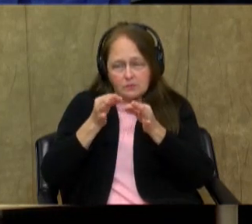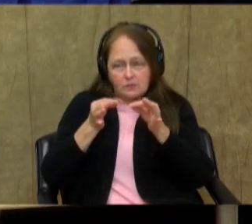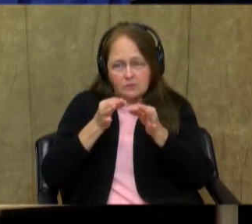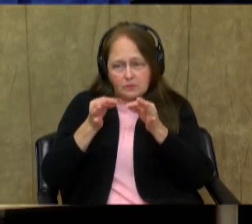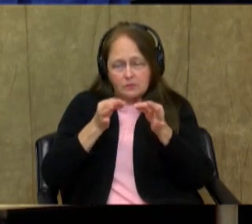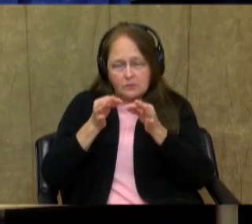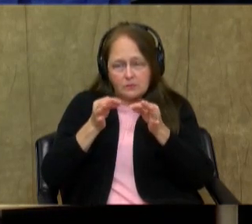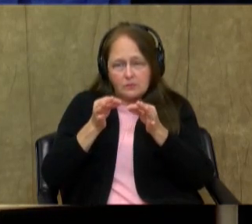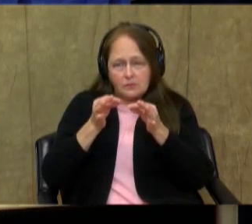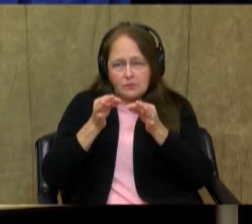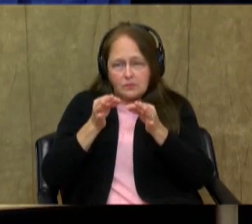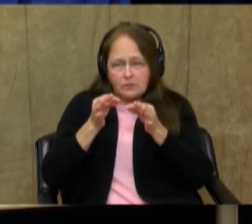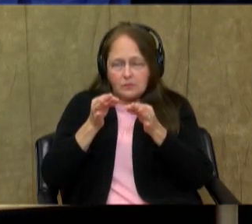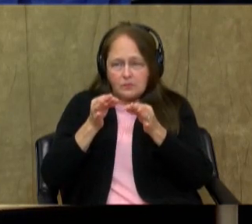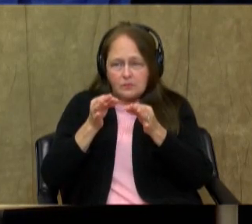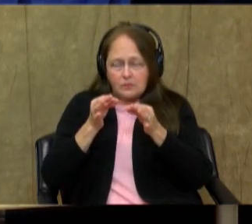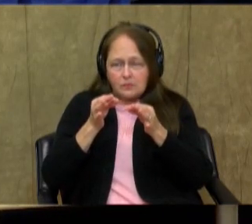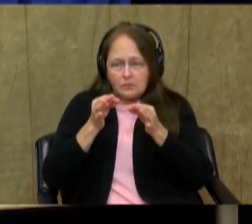text.